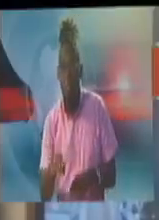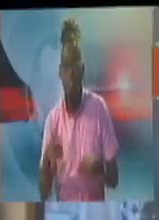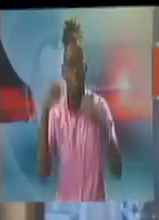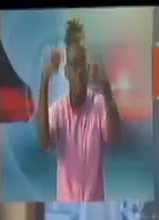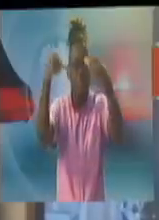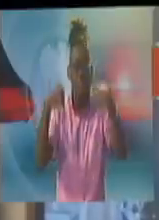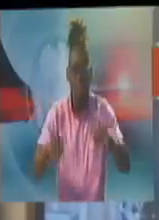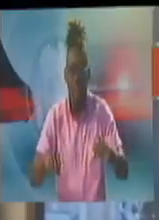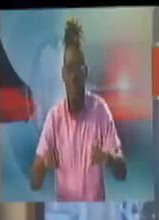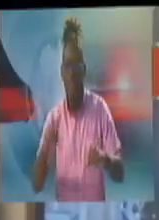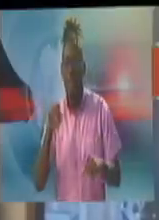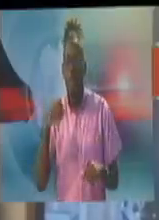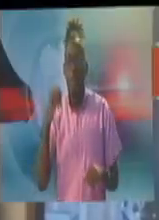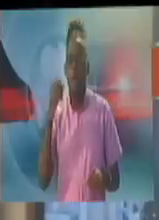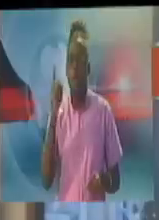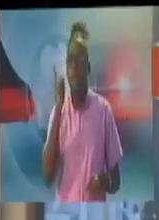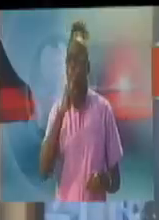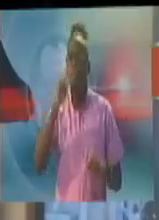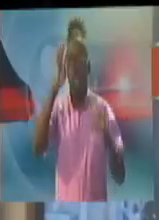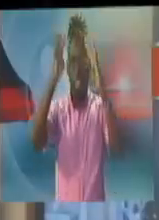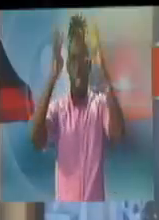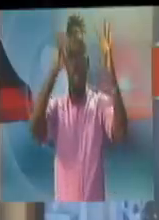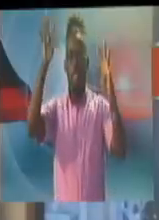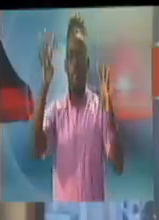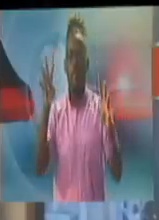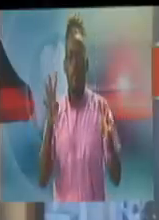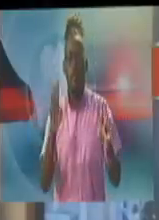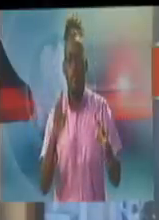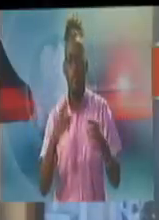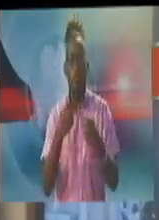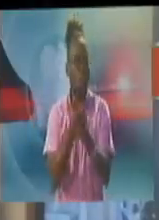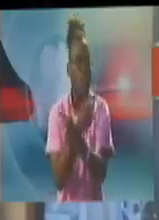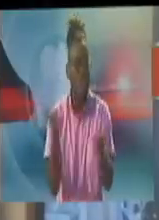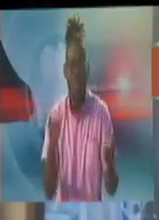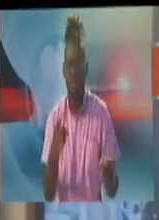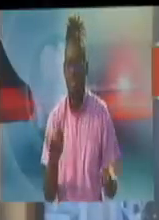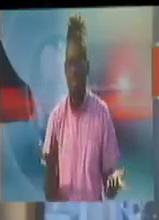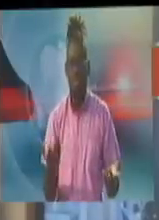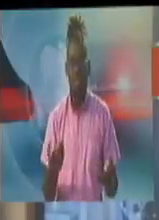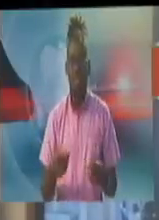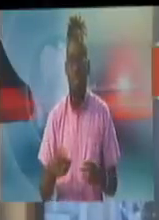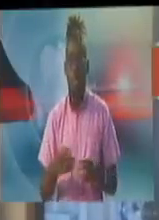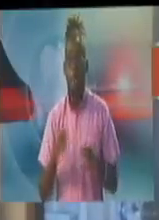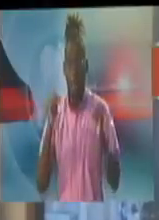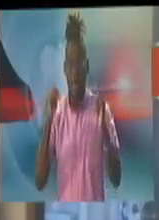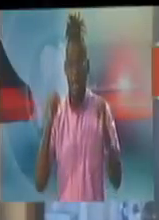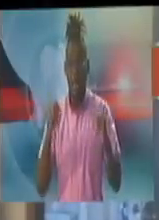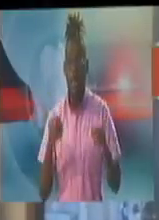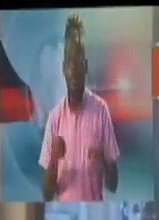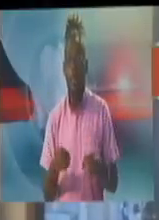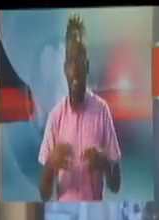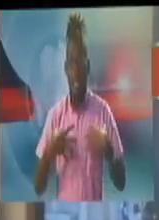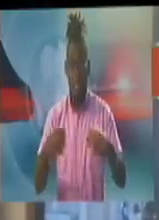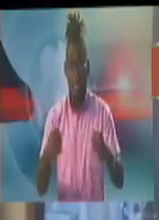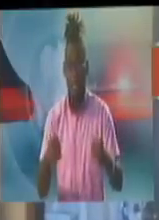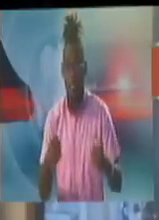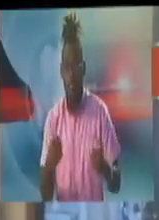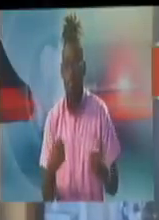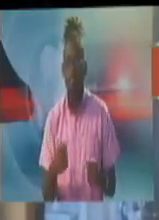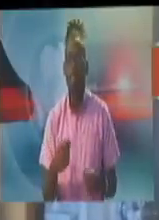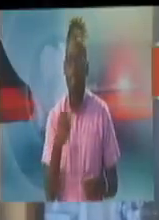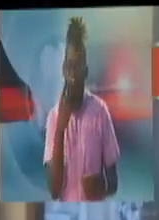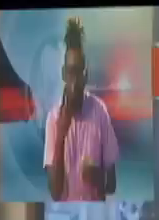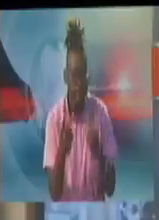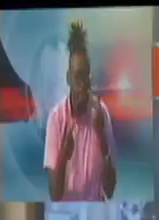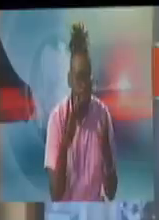such acts? That's one. And the second, Minister Deyalsingh, knowing the busy schedule of our medical experts currently working in the